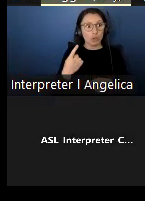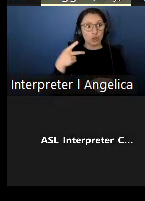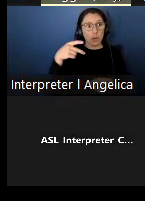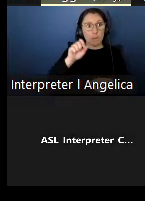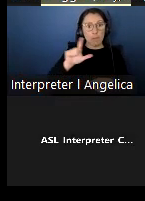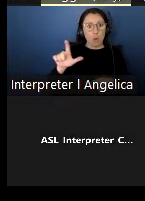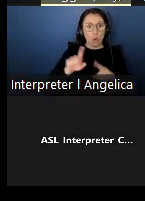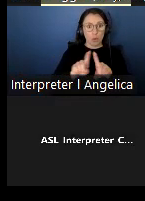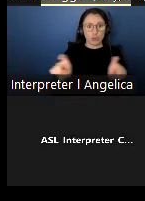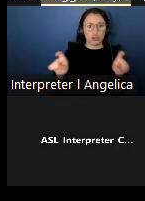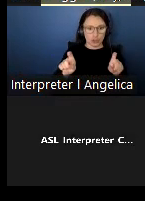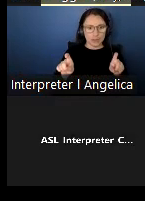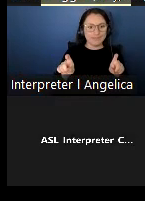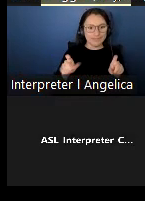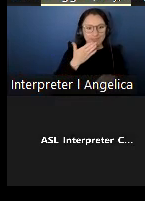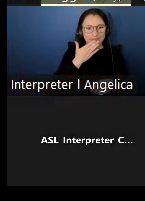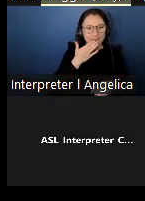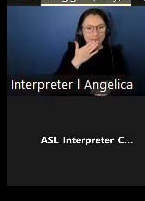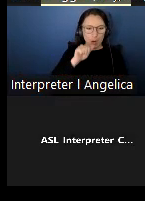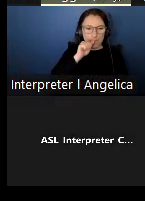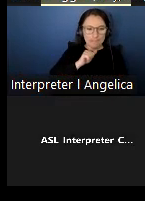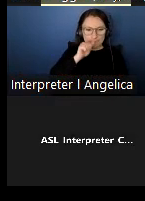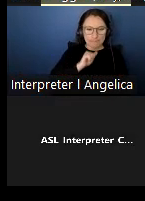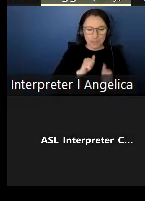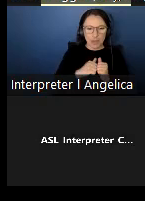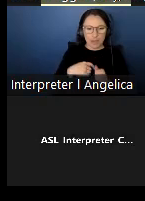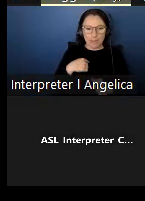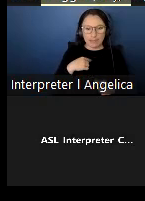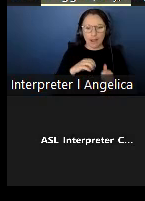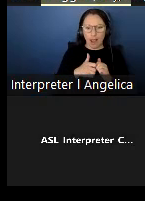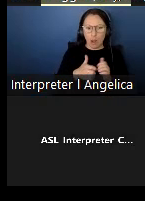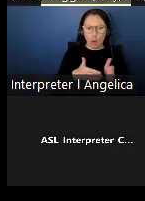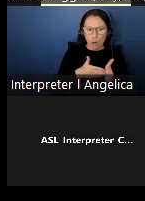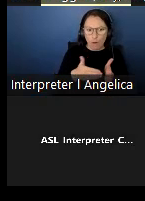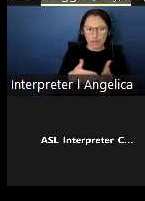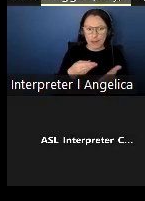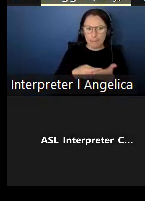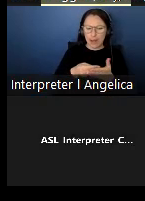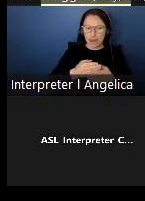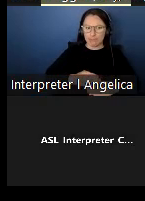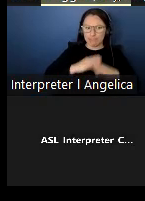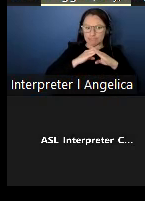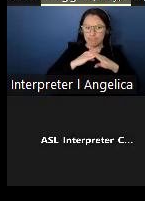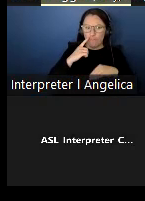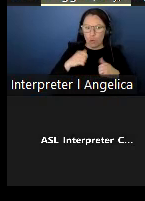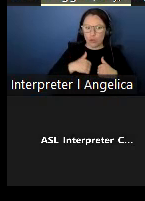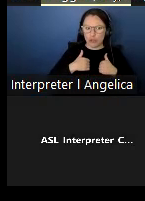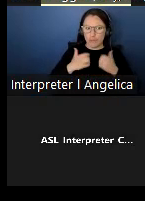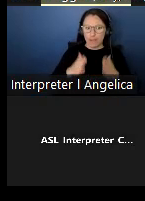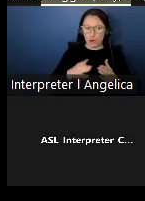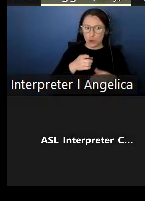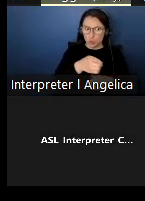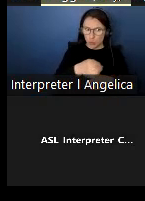have for you. Thanks for bearing with me a little bit. So how often is money a barrier for a survivor you are working